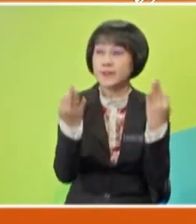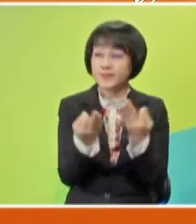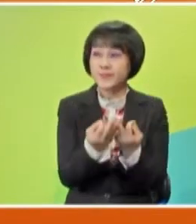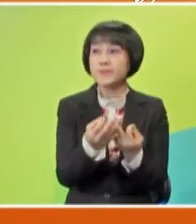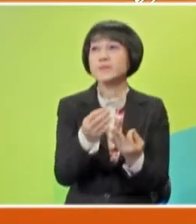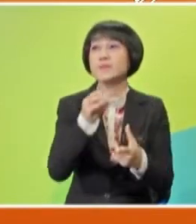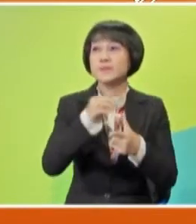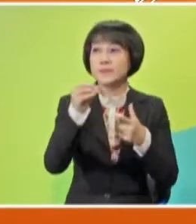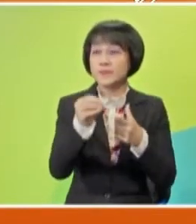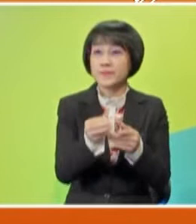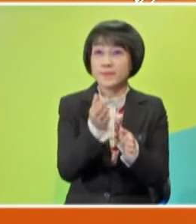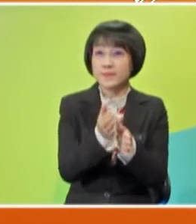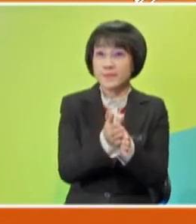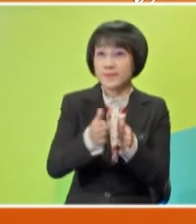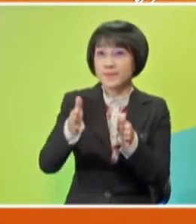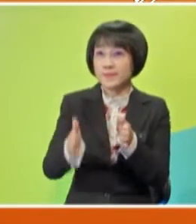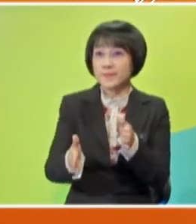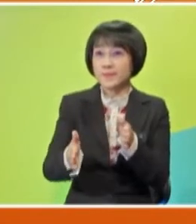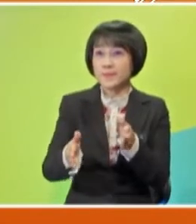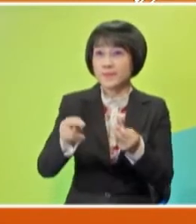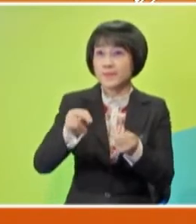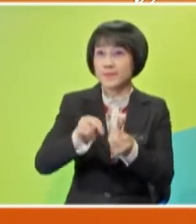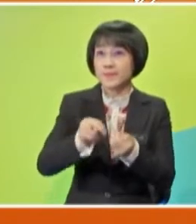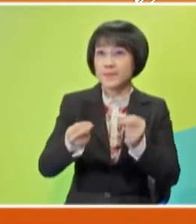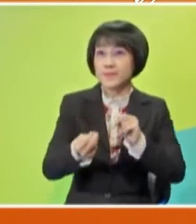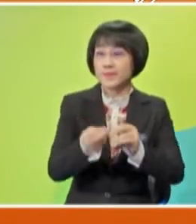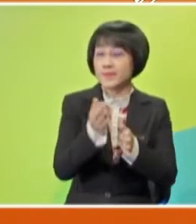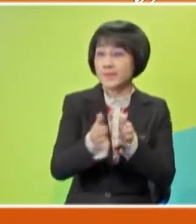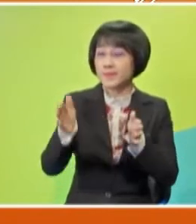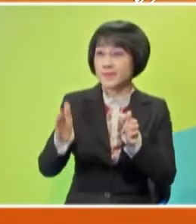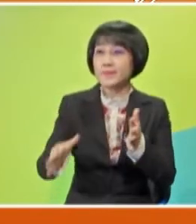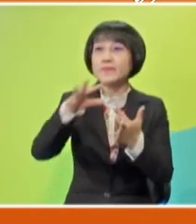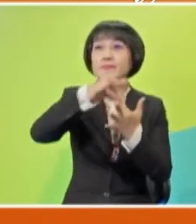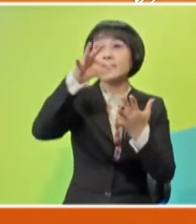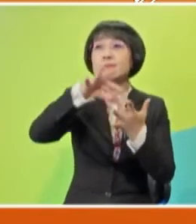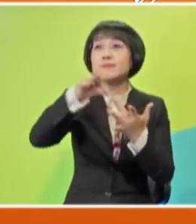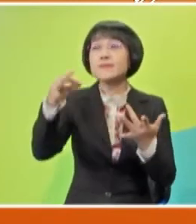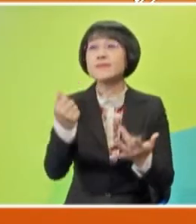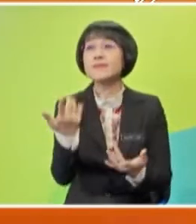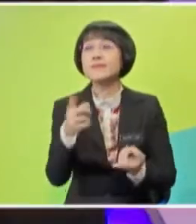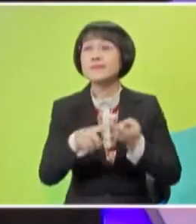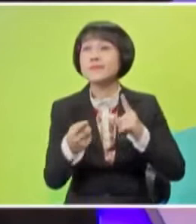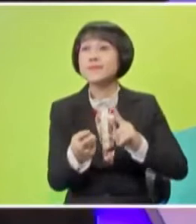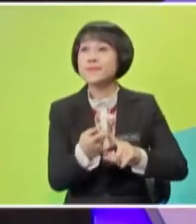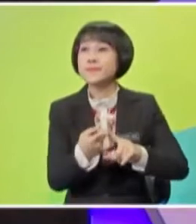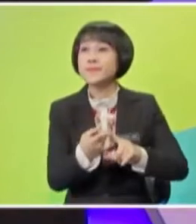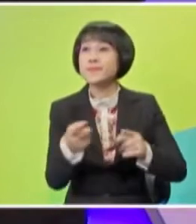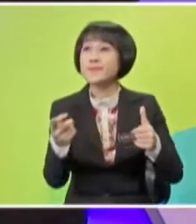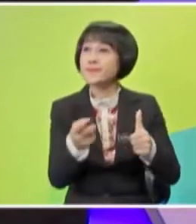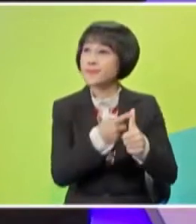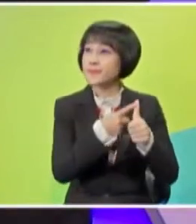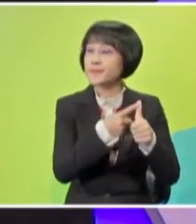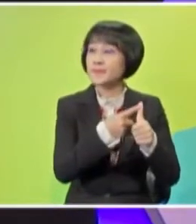neighbors? So I think we are going to choose a few of our friends to answer this question. How about we start with the first